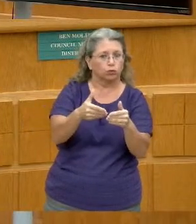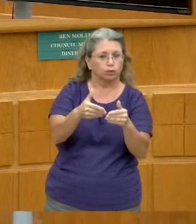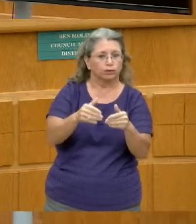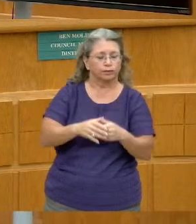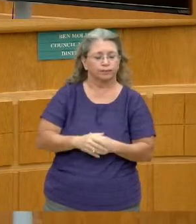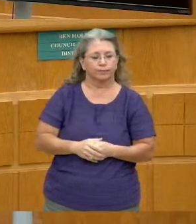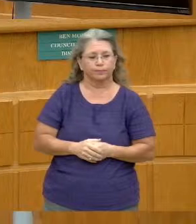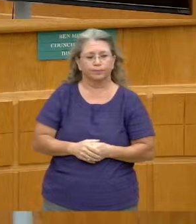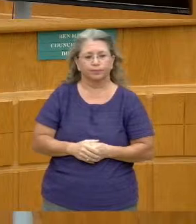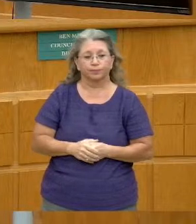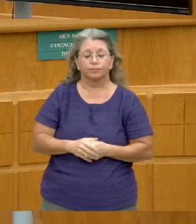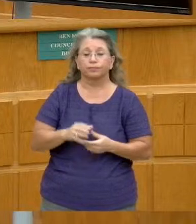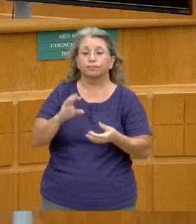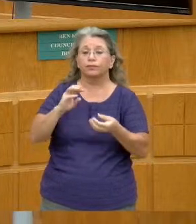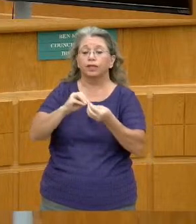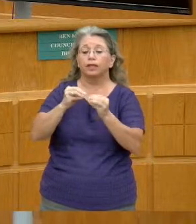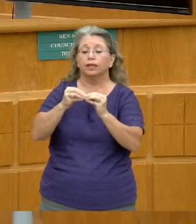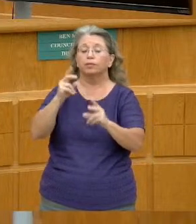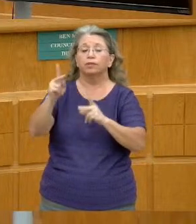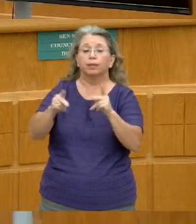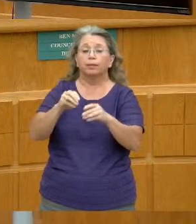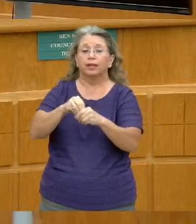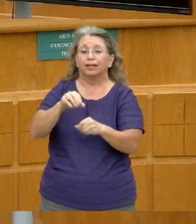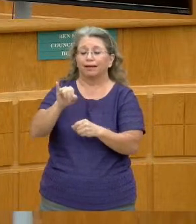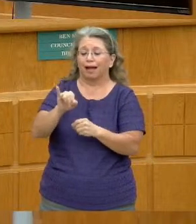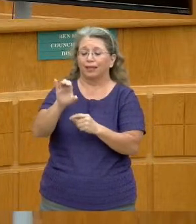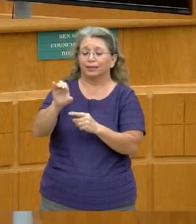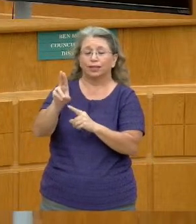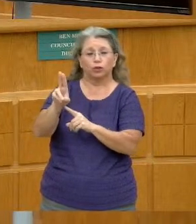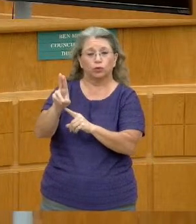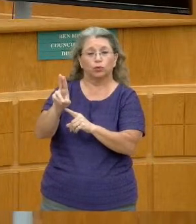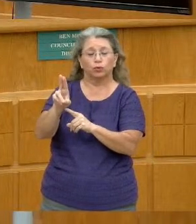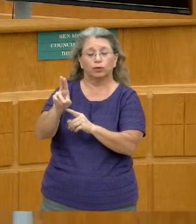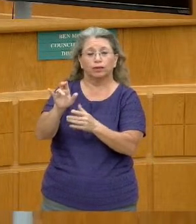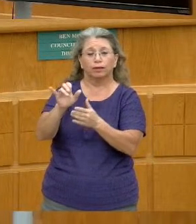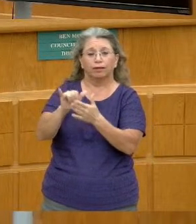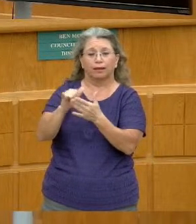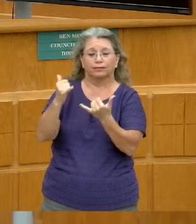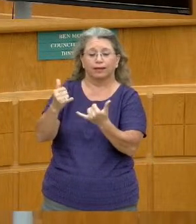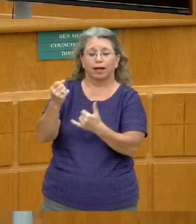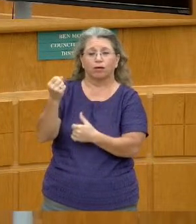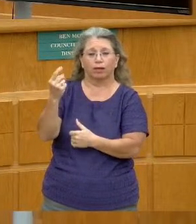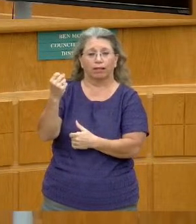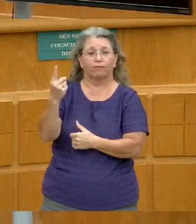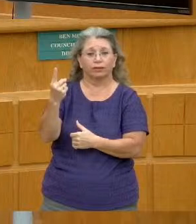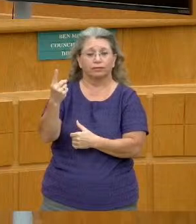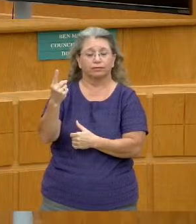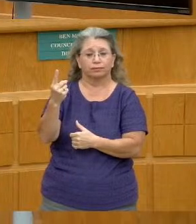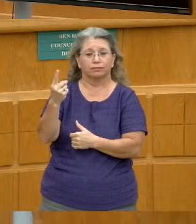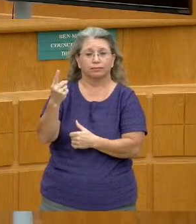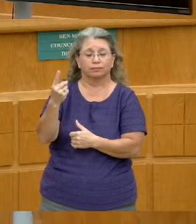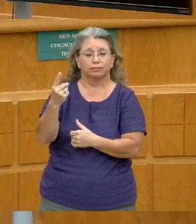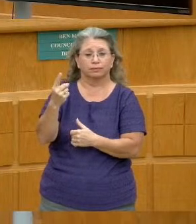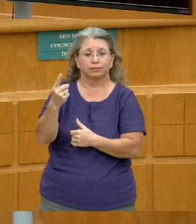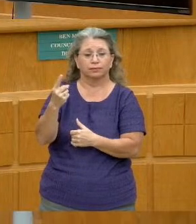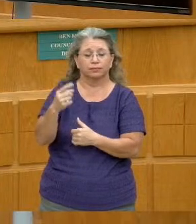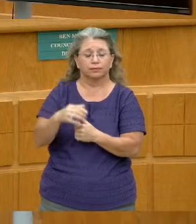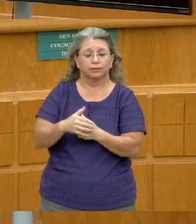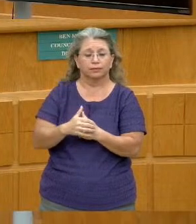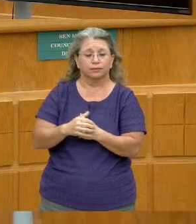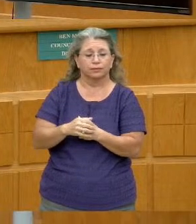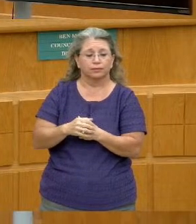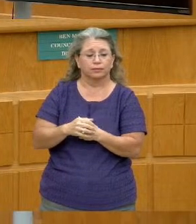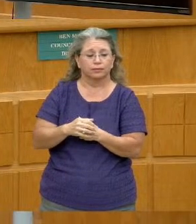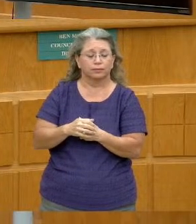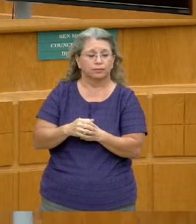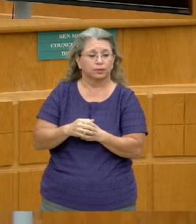Number of persons in ICU is continuing to increase as well. It increased by 11 from just yesterday on our next chart.